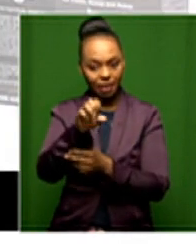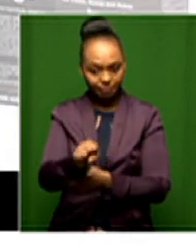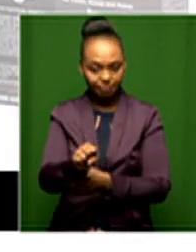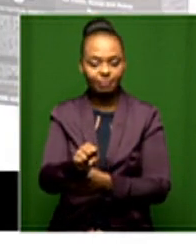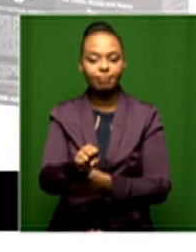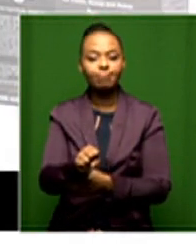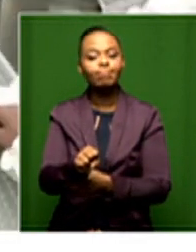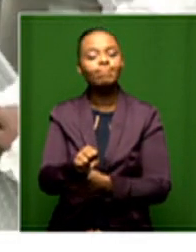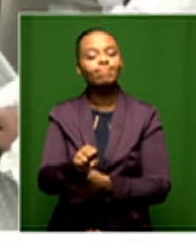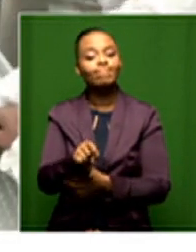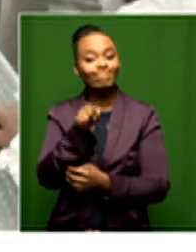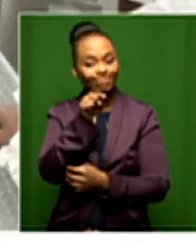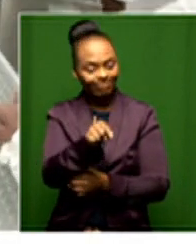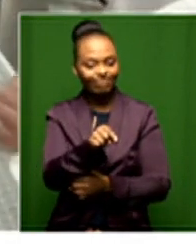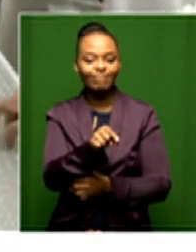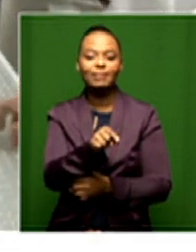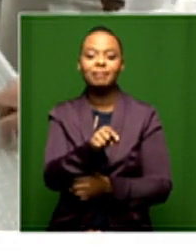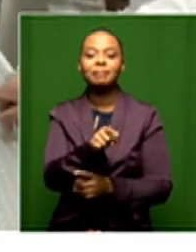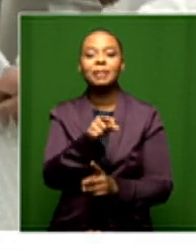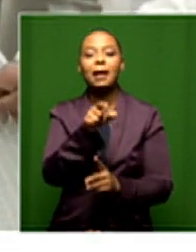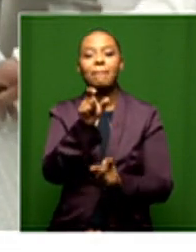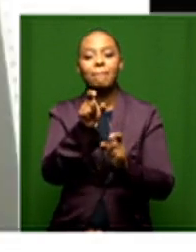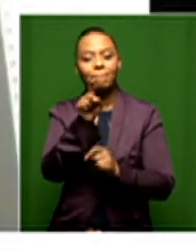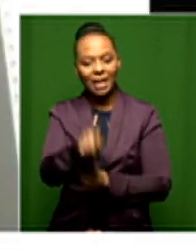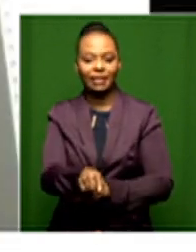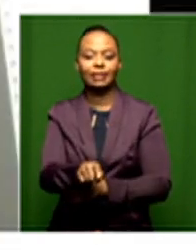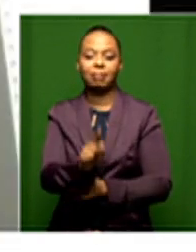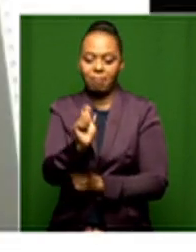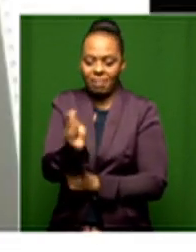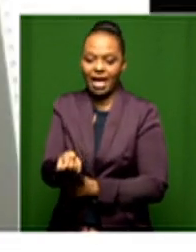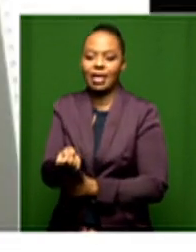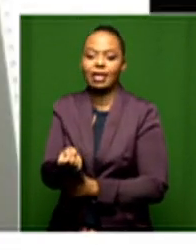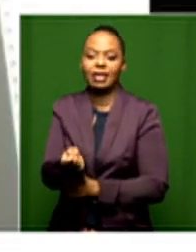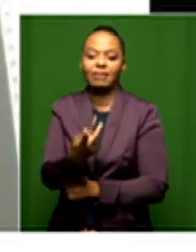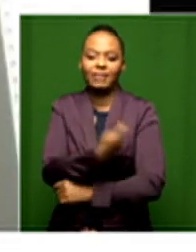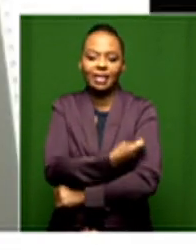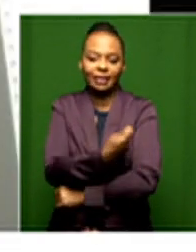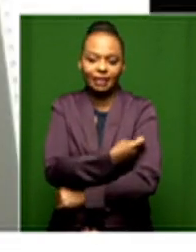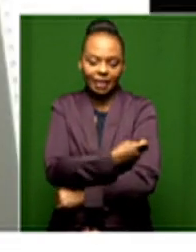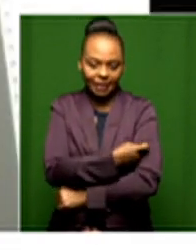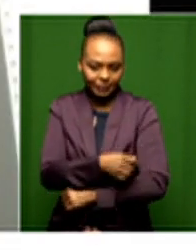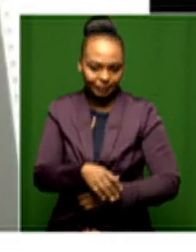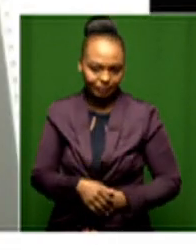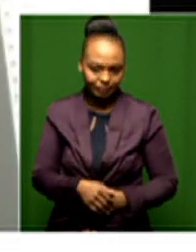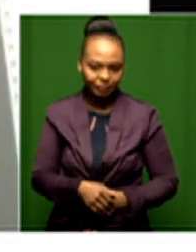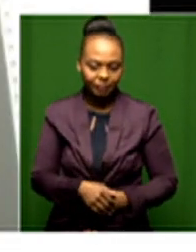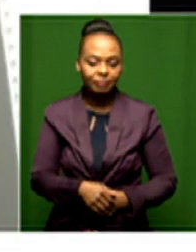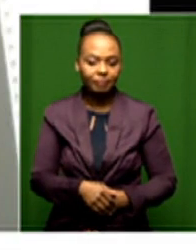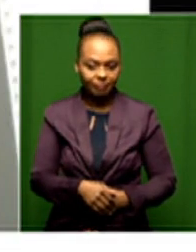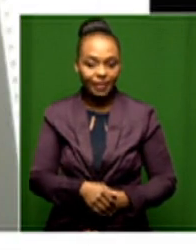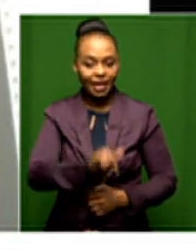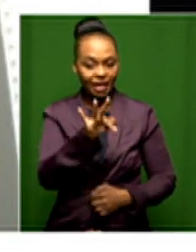are obliged to pay the cost of the vaccine for those members that will have received